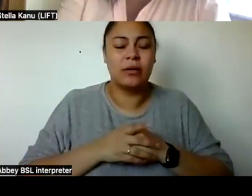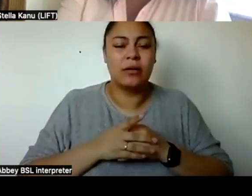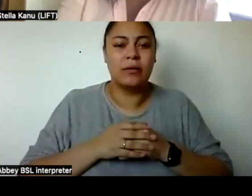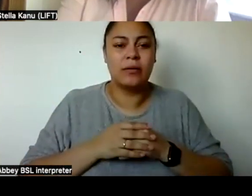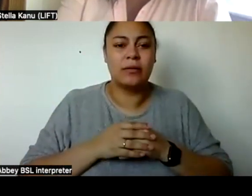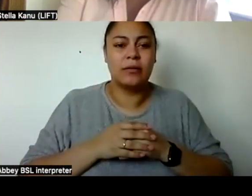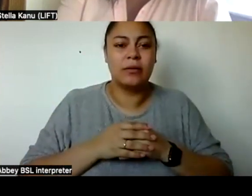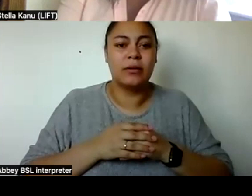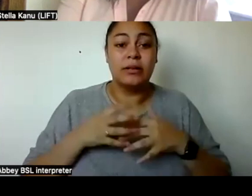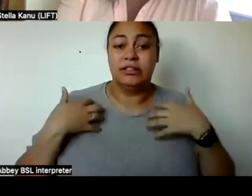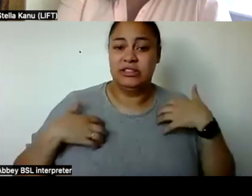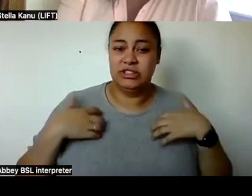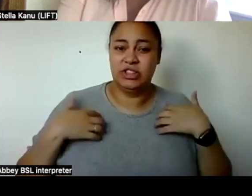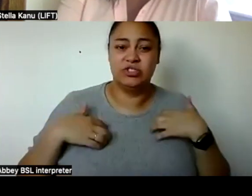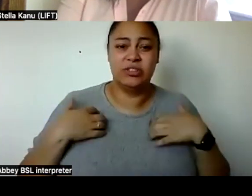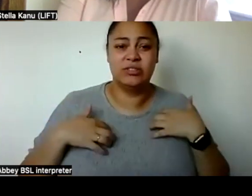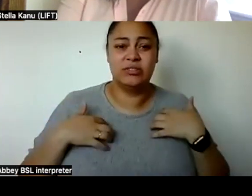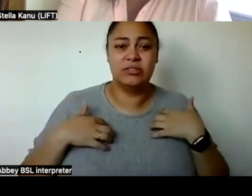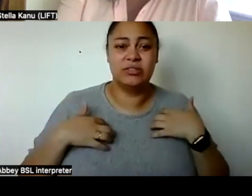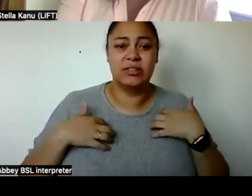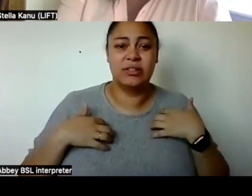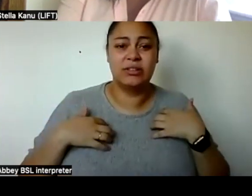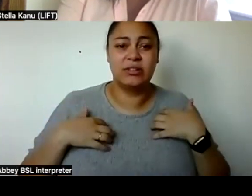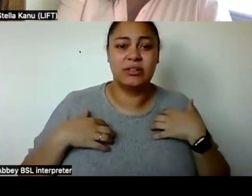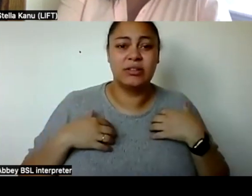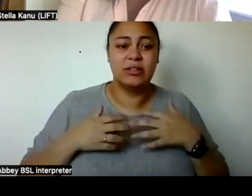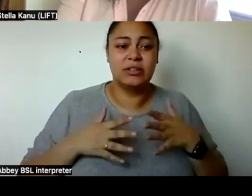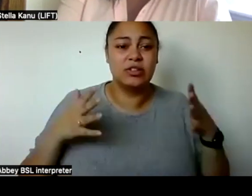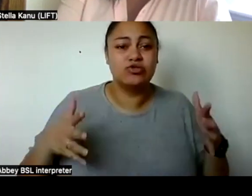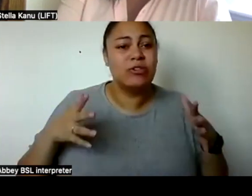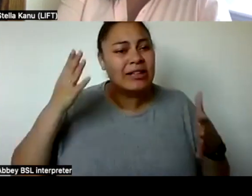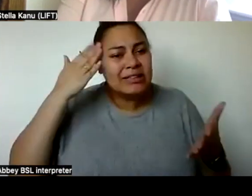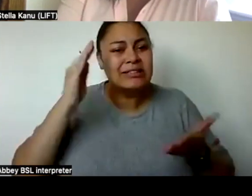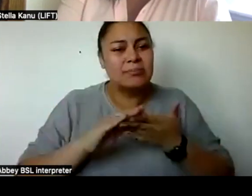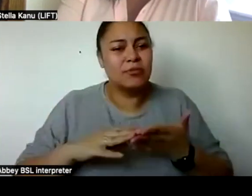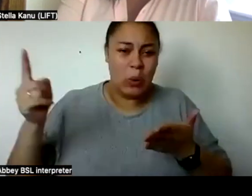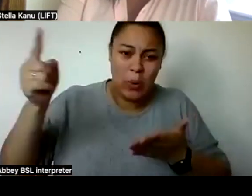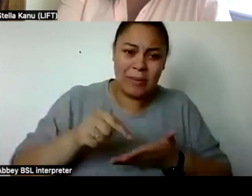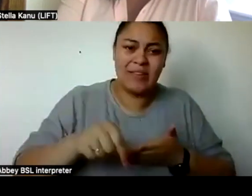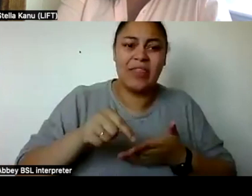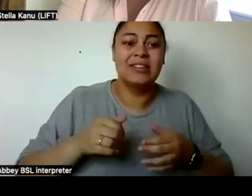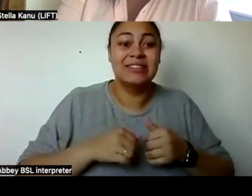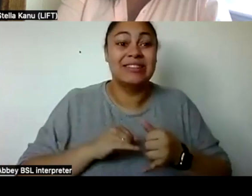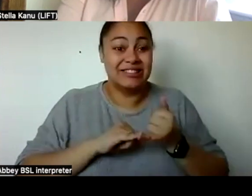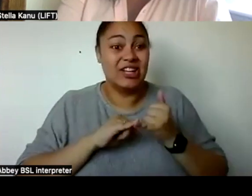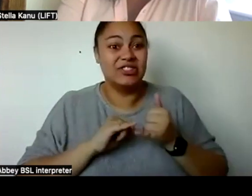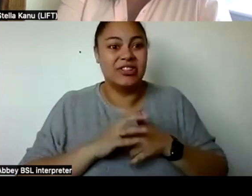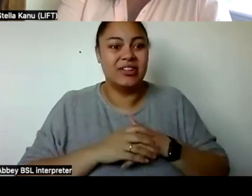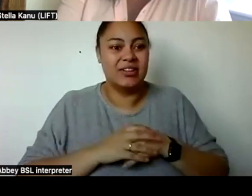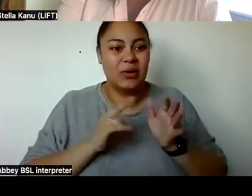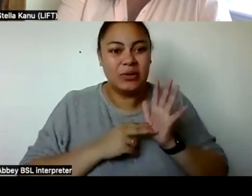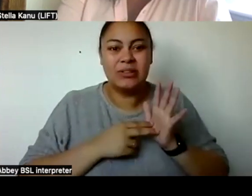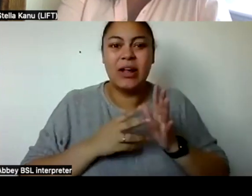really interesting, and it was a really great experience to come into this organisation and to observe,